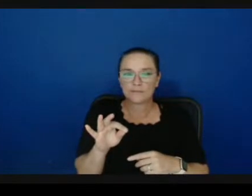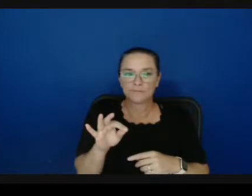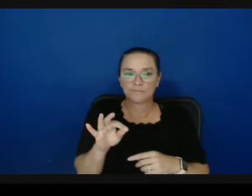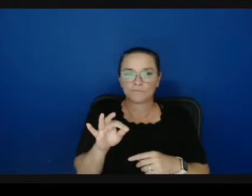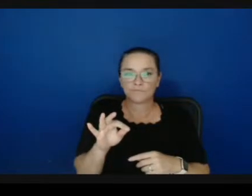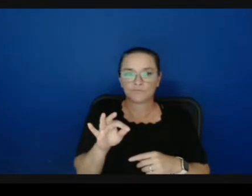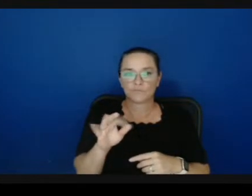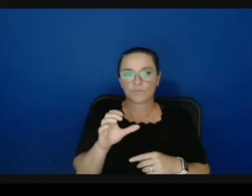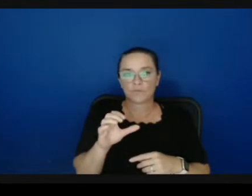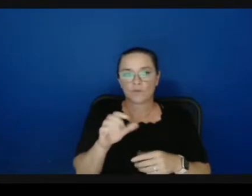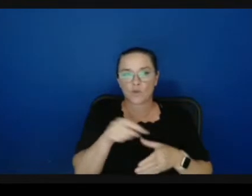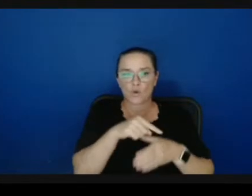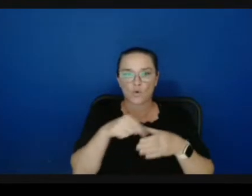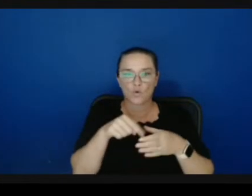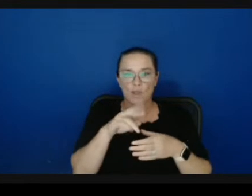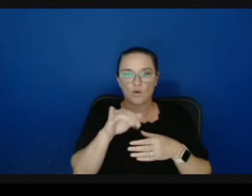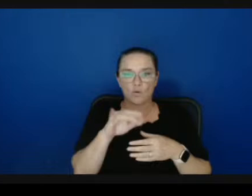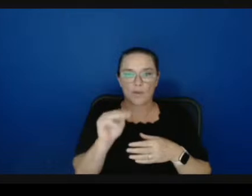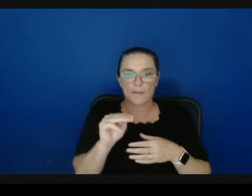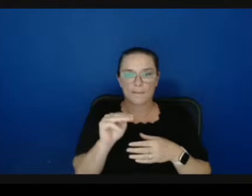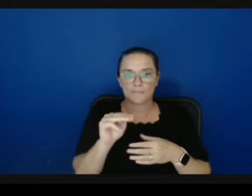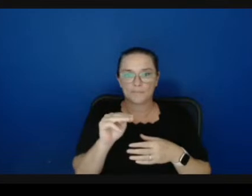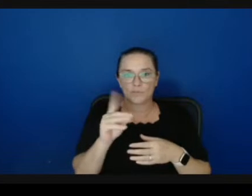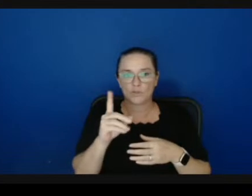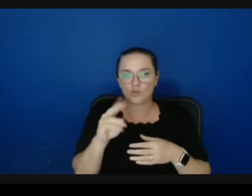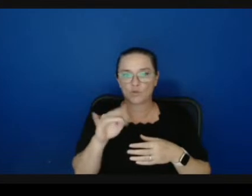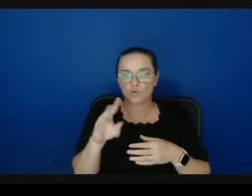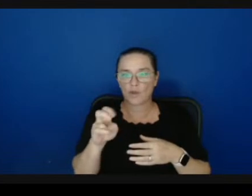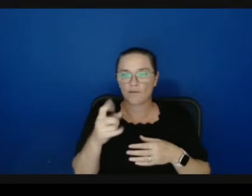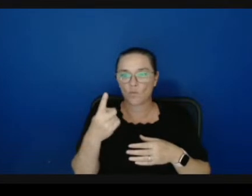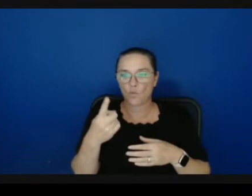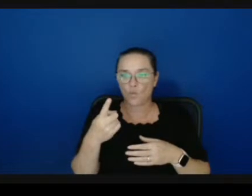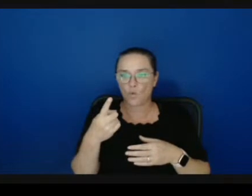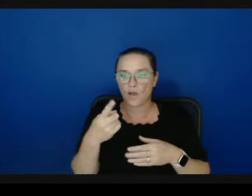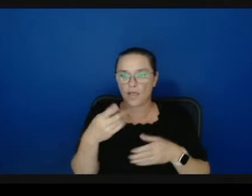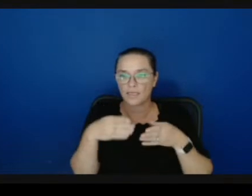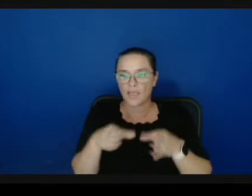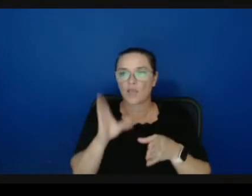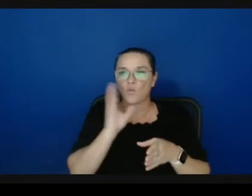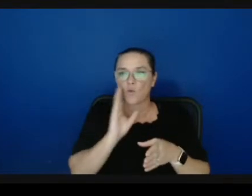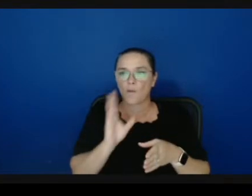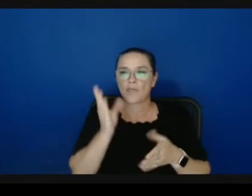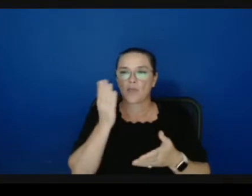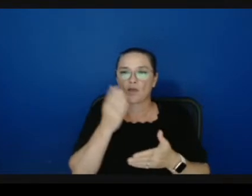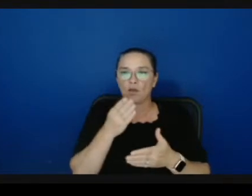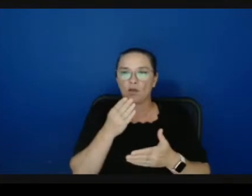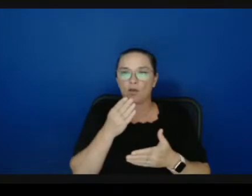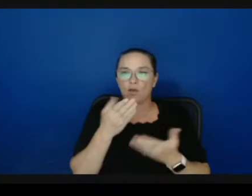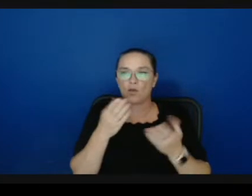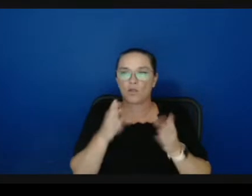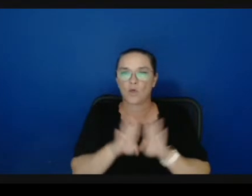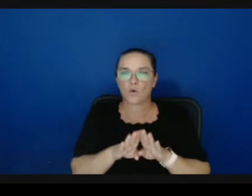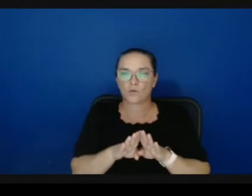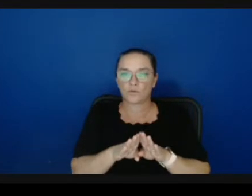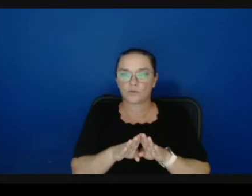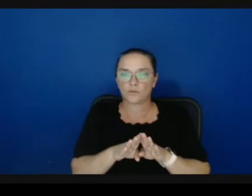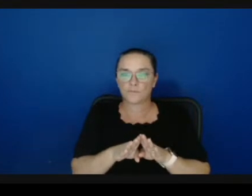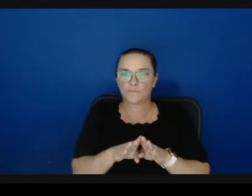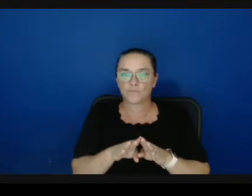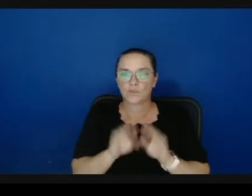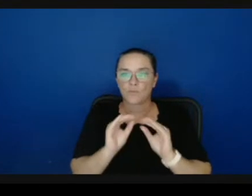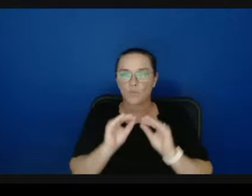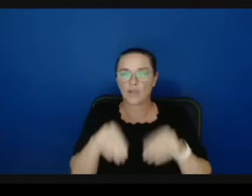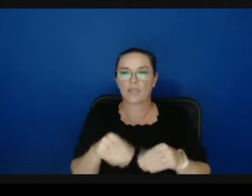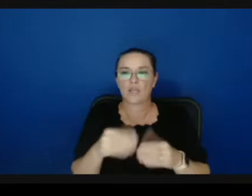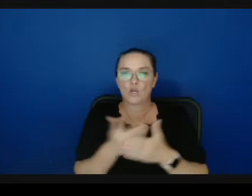Rim Drive near KMC, one lane will be closed where it intersects the Western Mode Road as contractors install a new water line to the USGS